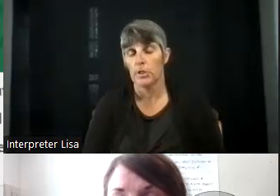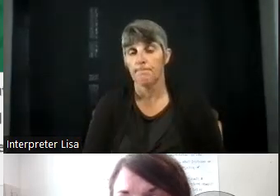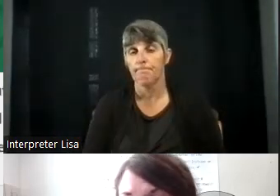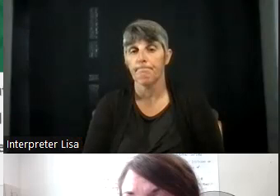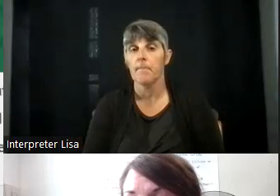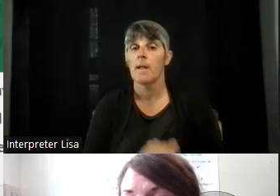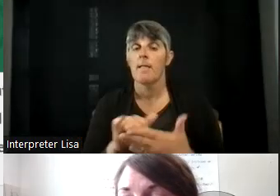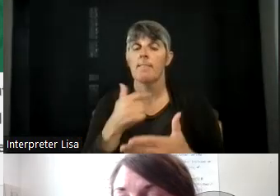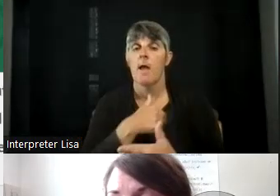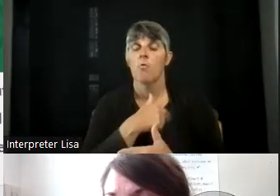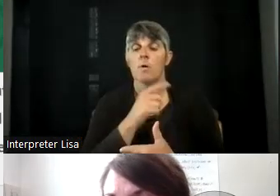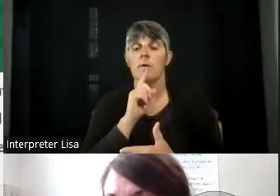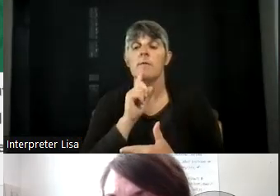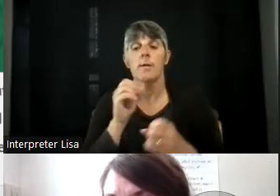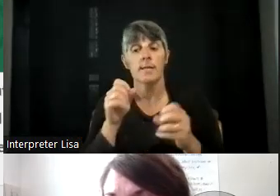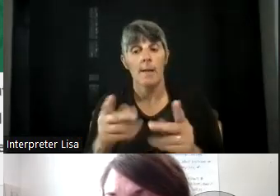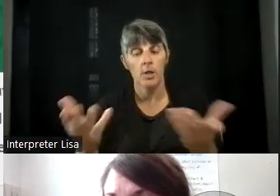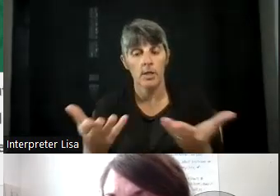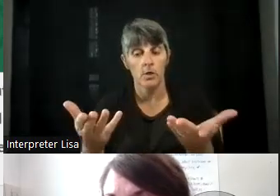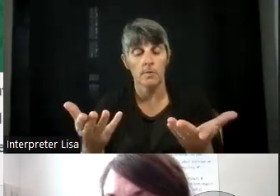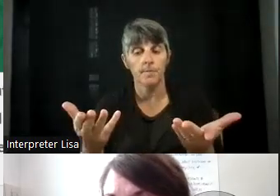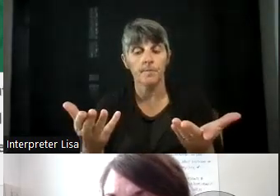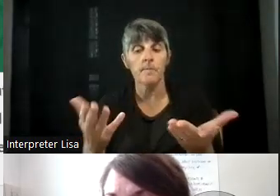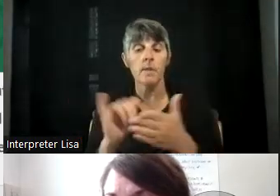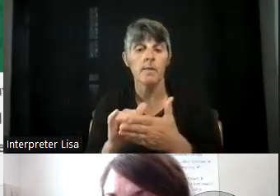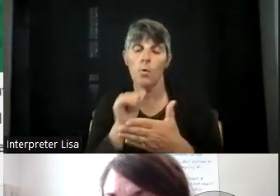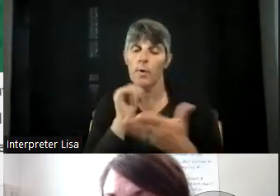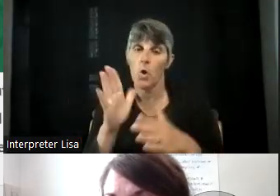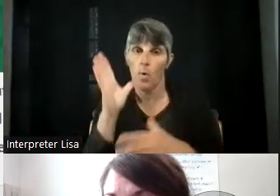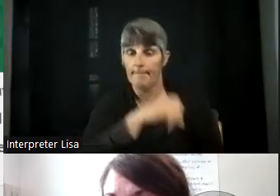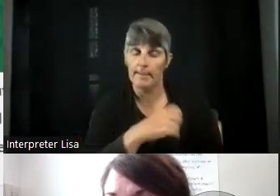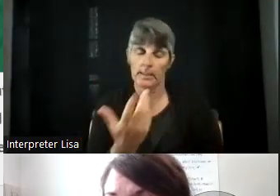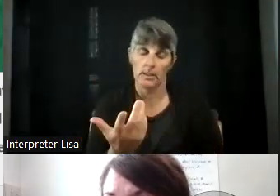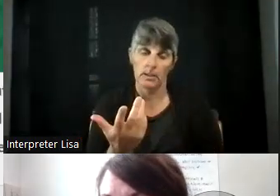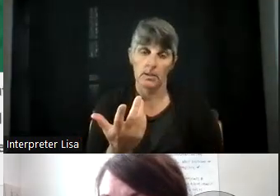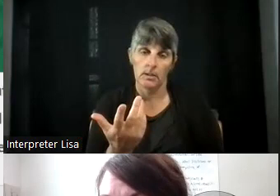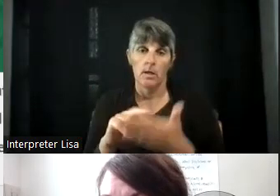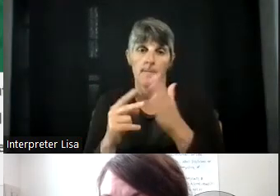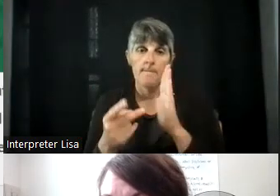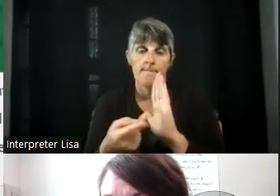we're really, there's an opportunity here that we don't want to miss in terms of